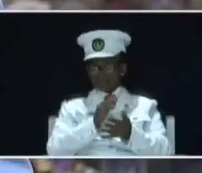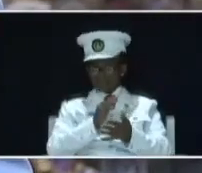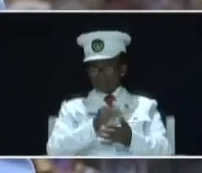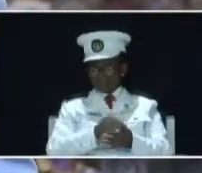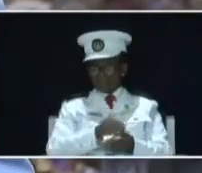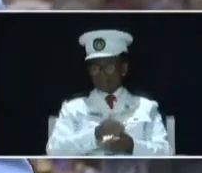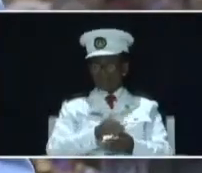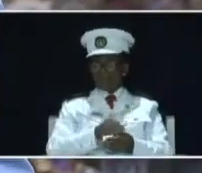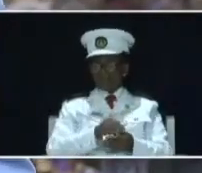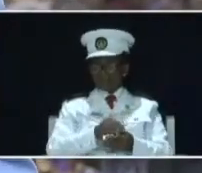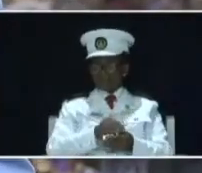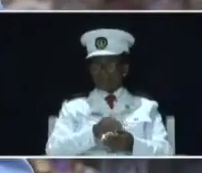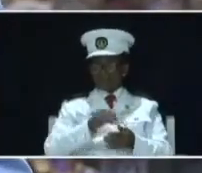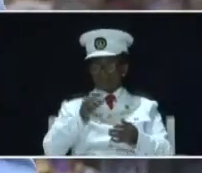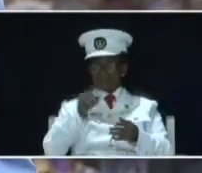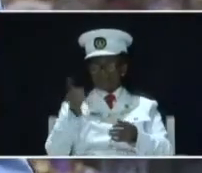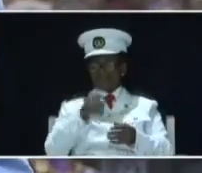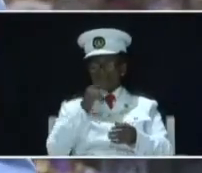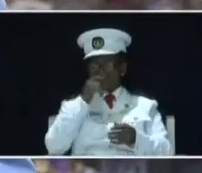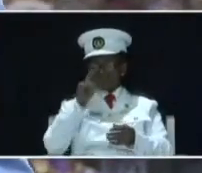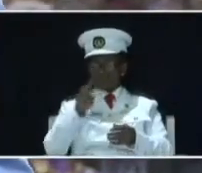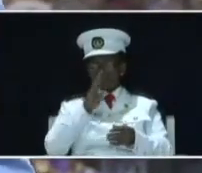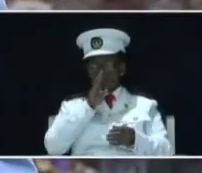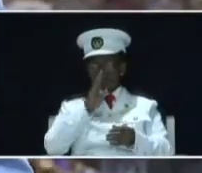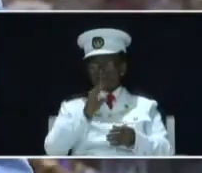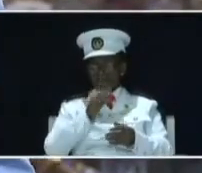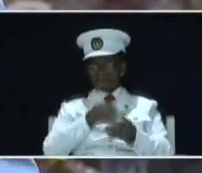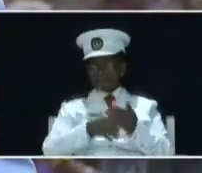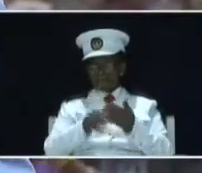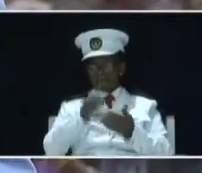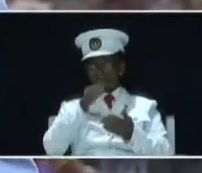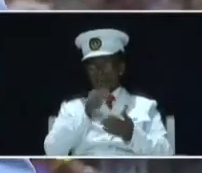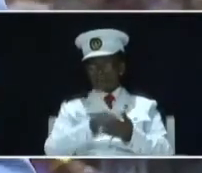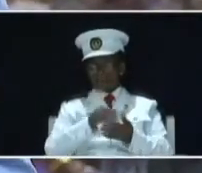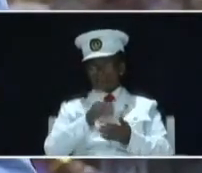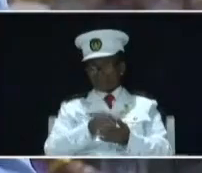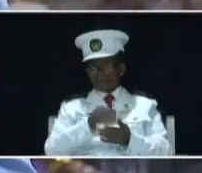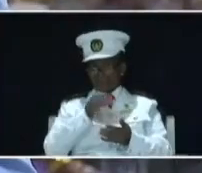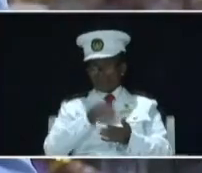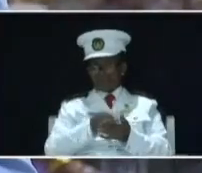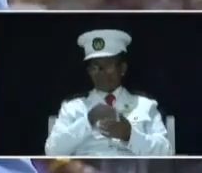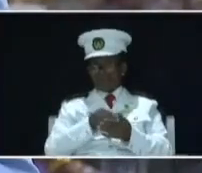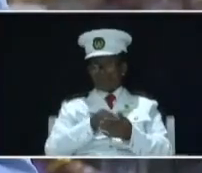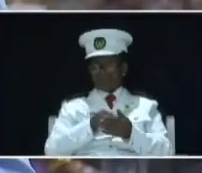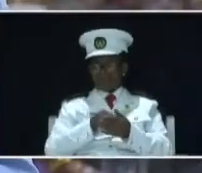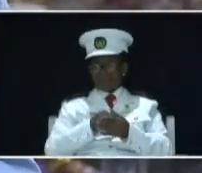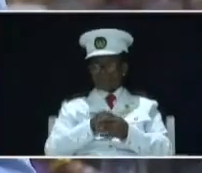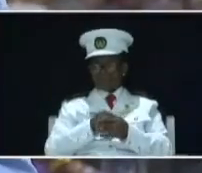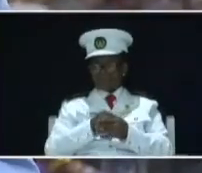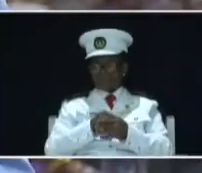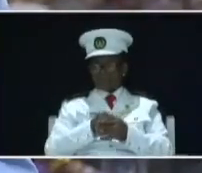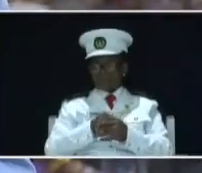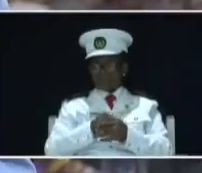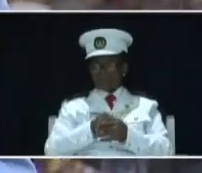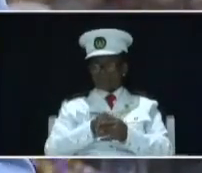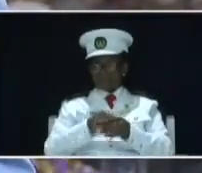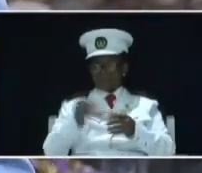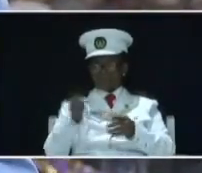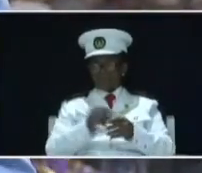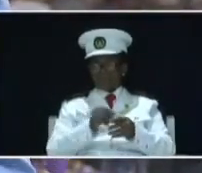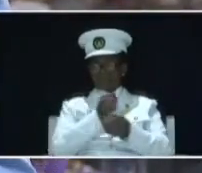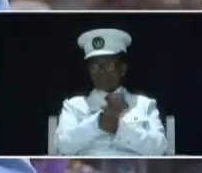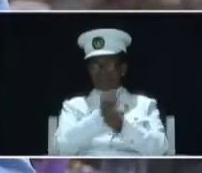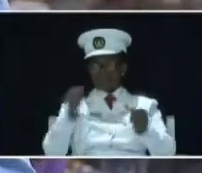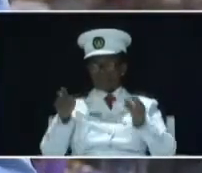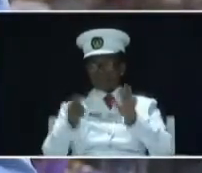one is that you must be born again. Your salvation must be